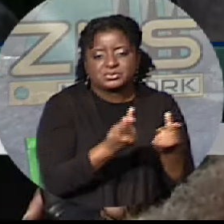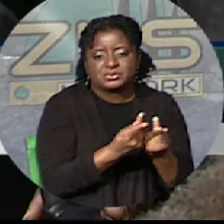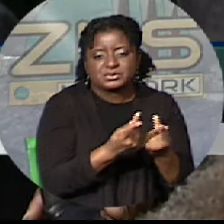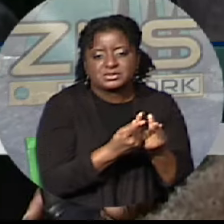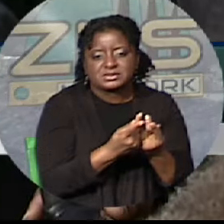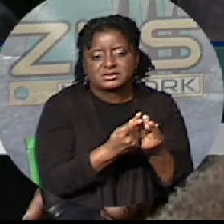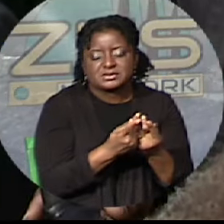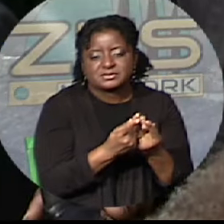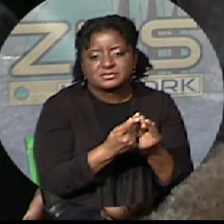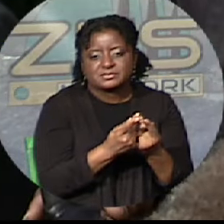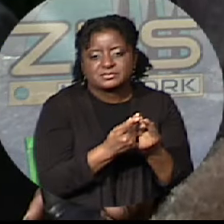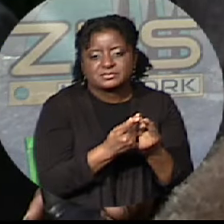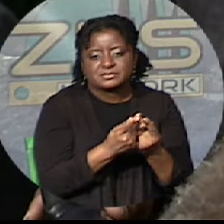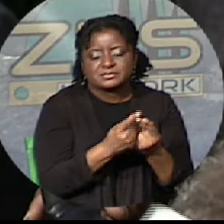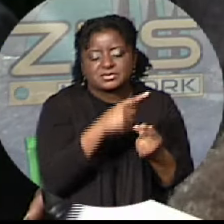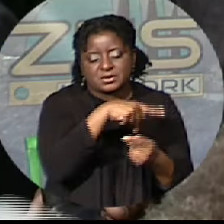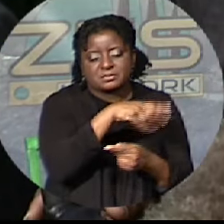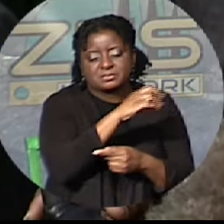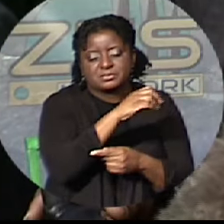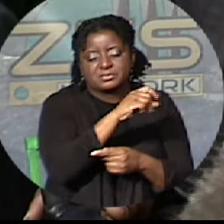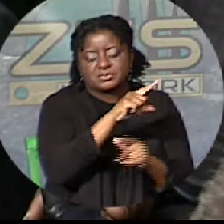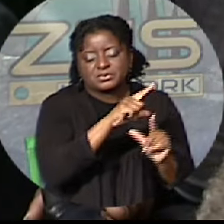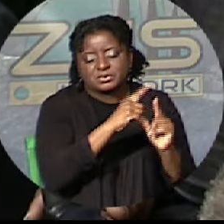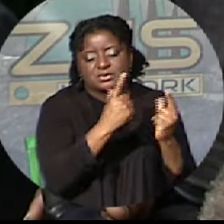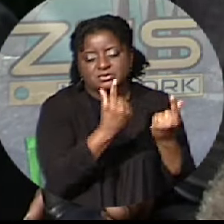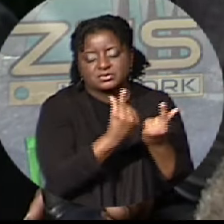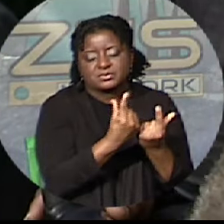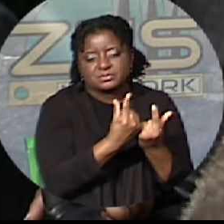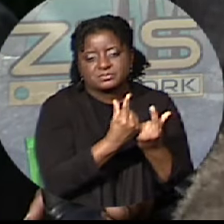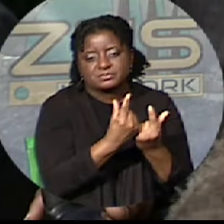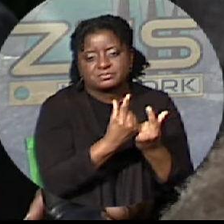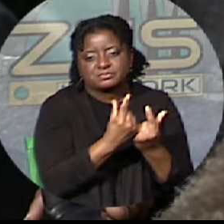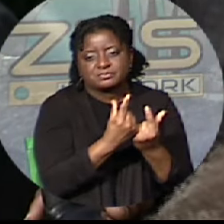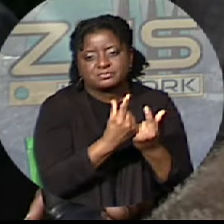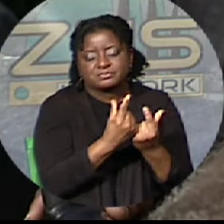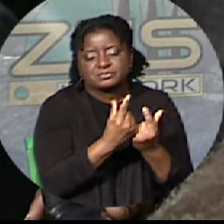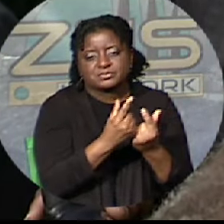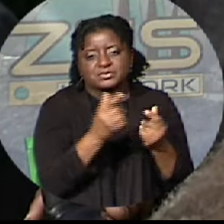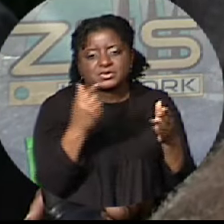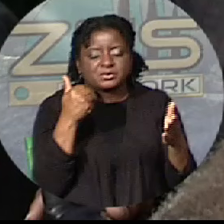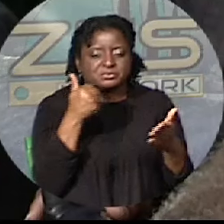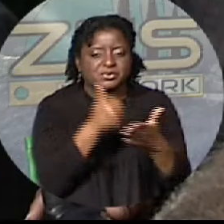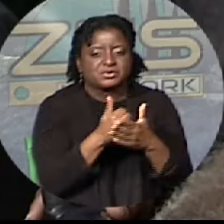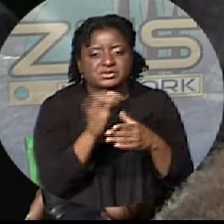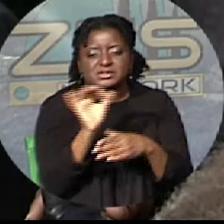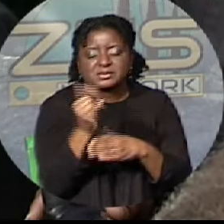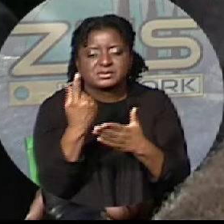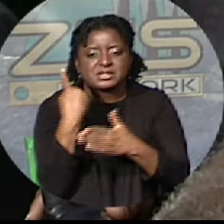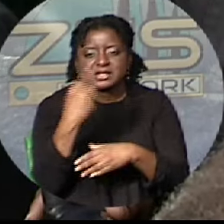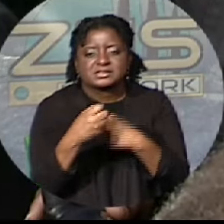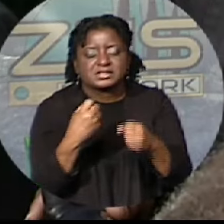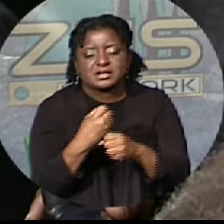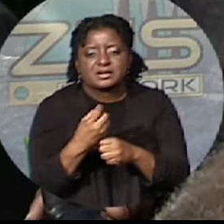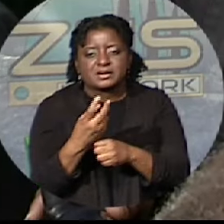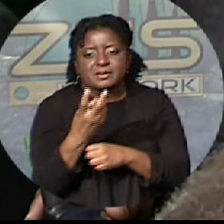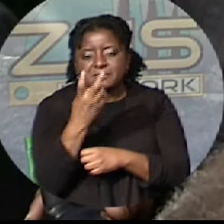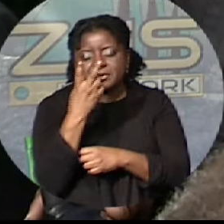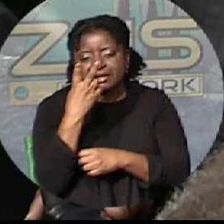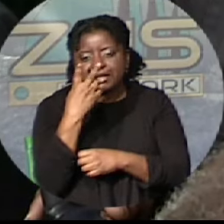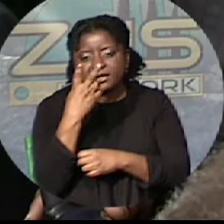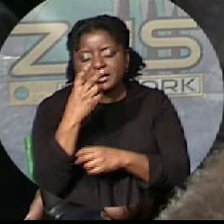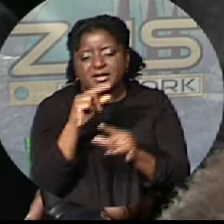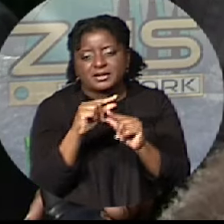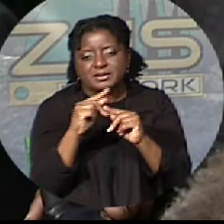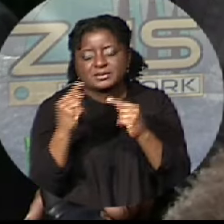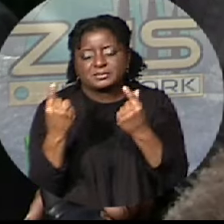approach, as we have done in last year, we're using a blind pool.